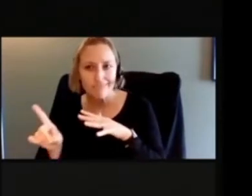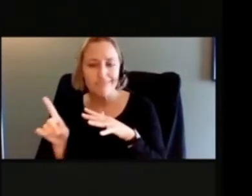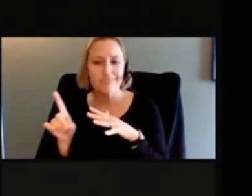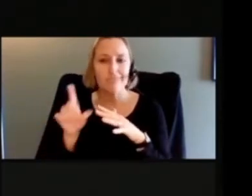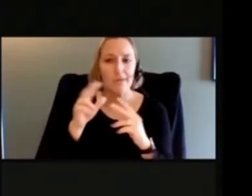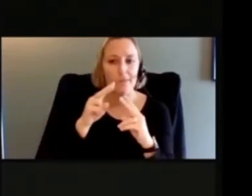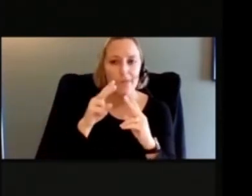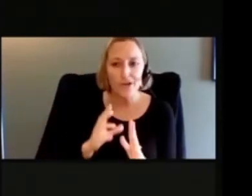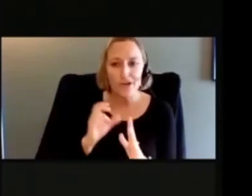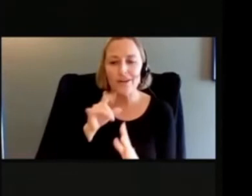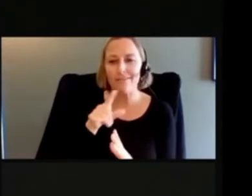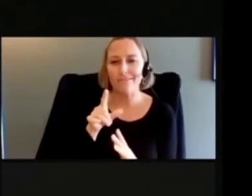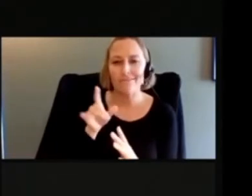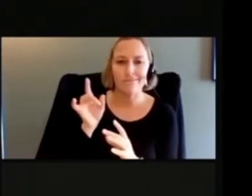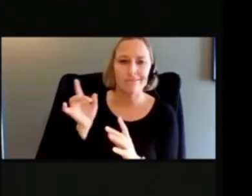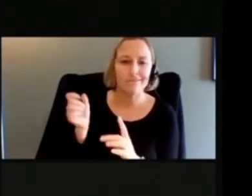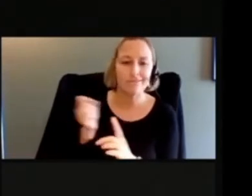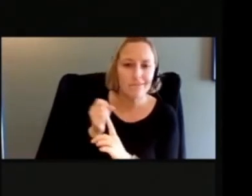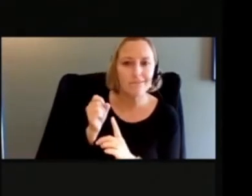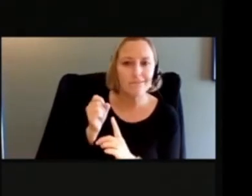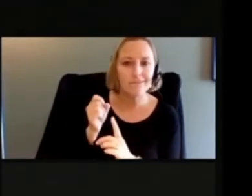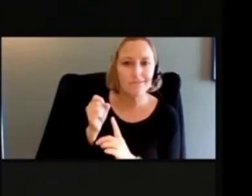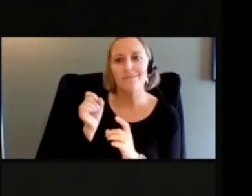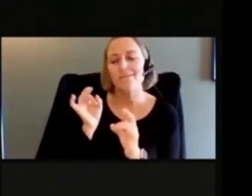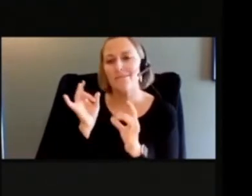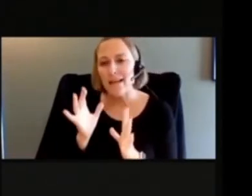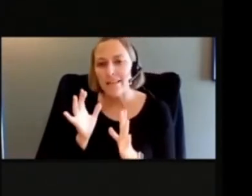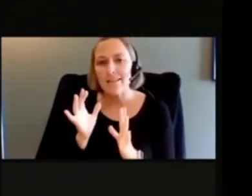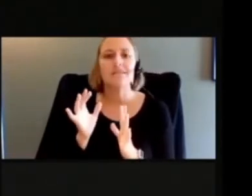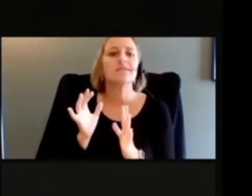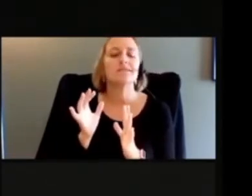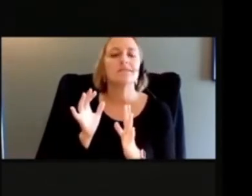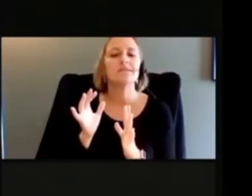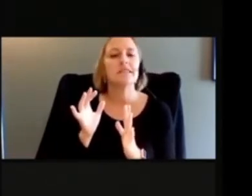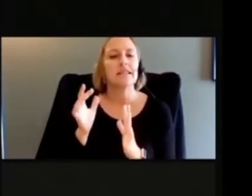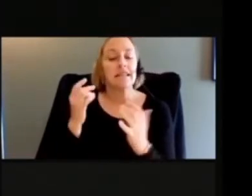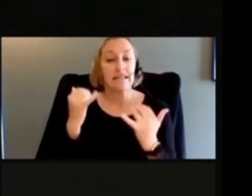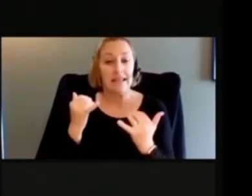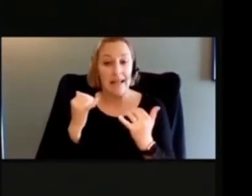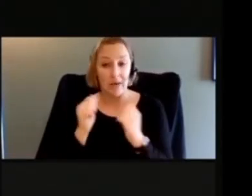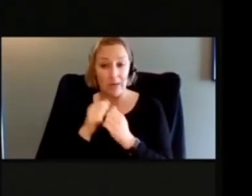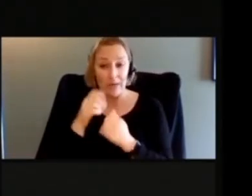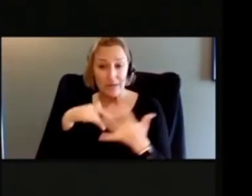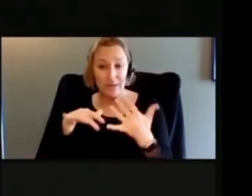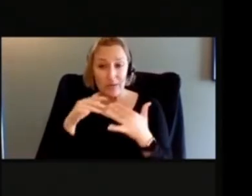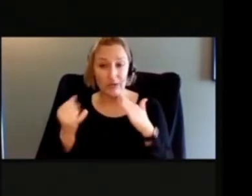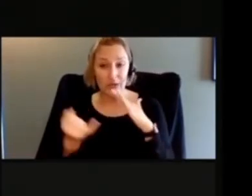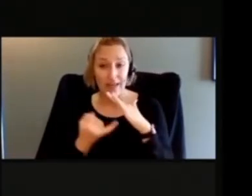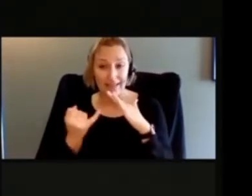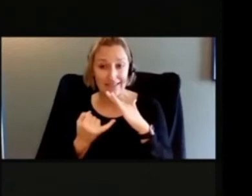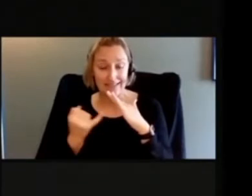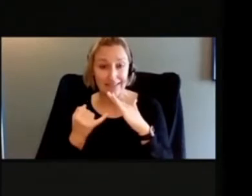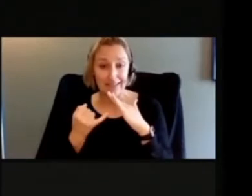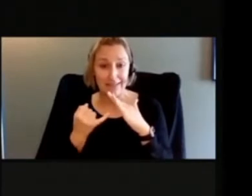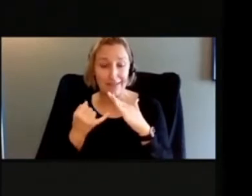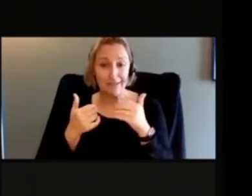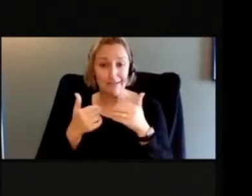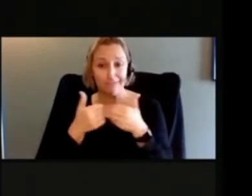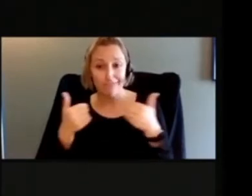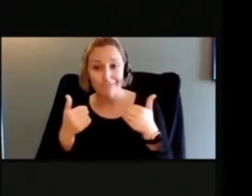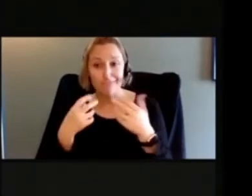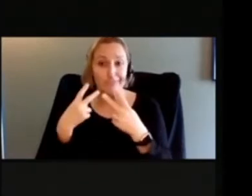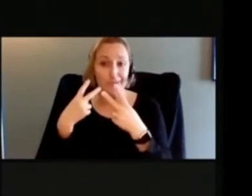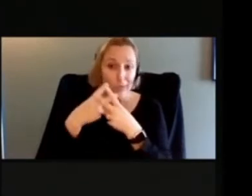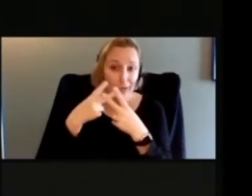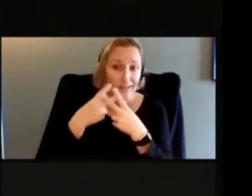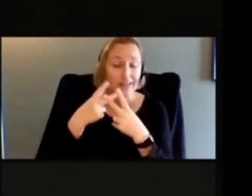out earlier in terms of social isolation and quarantine because of the pandemic